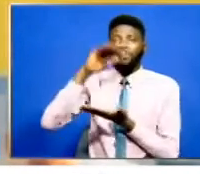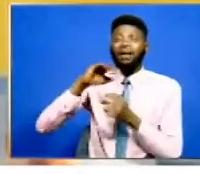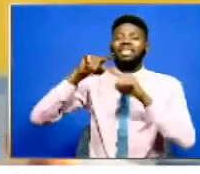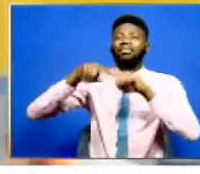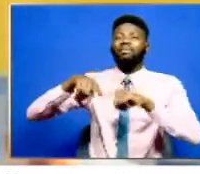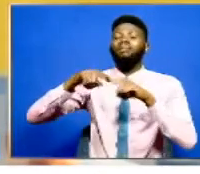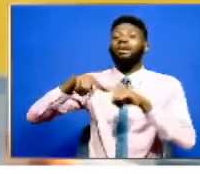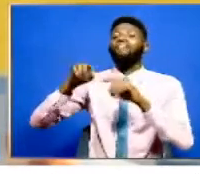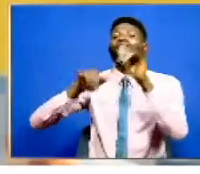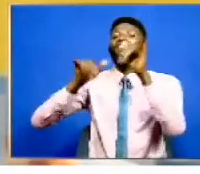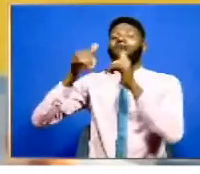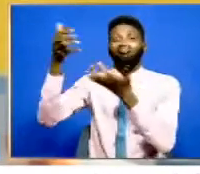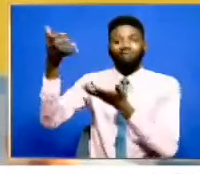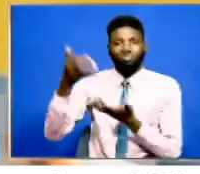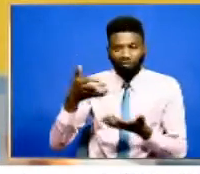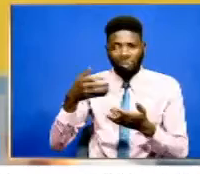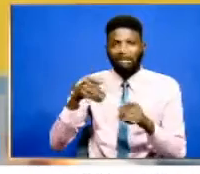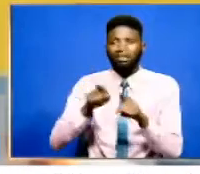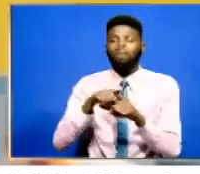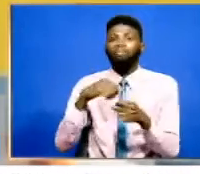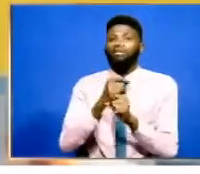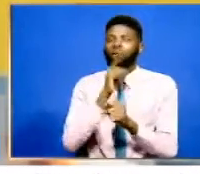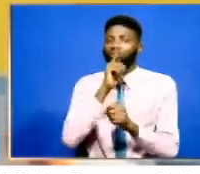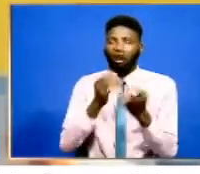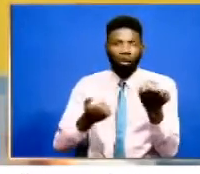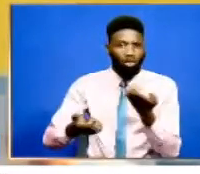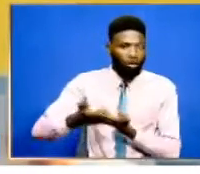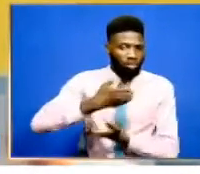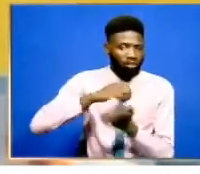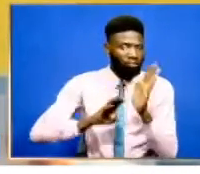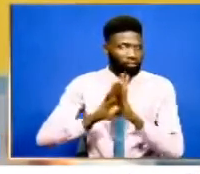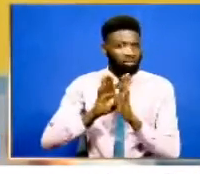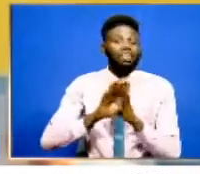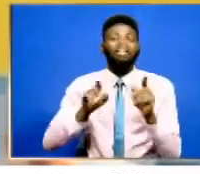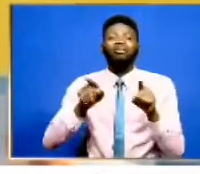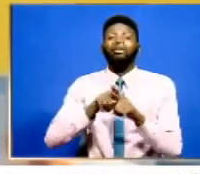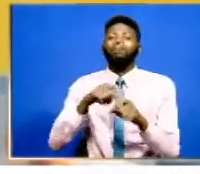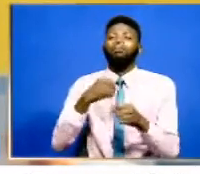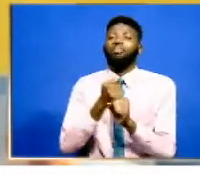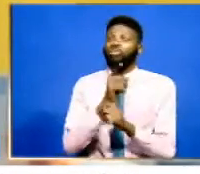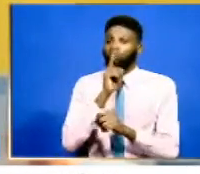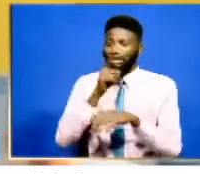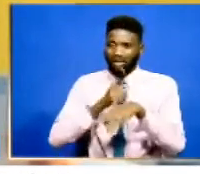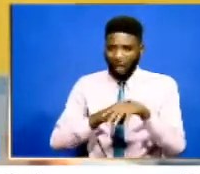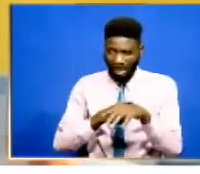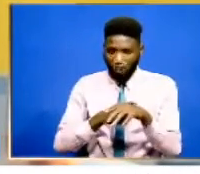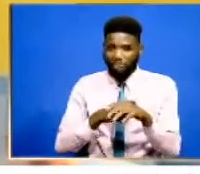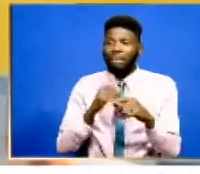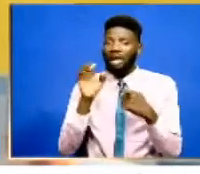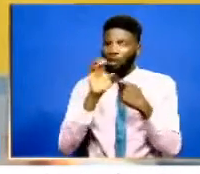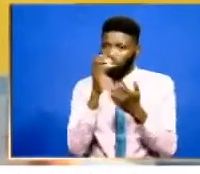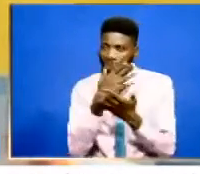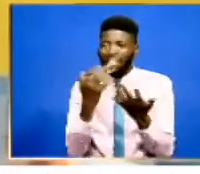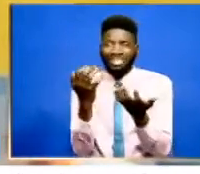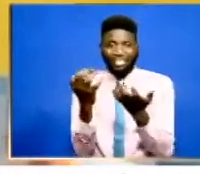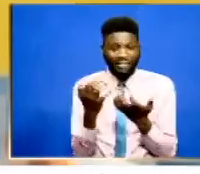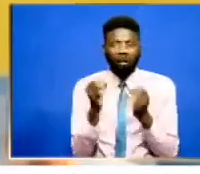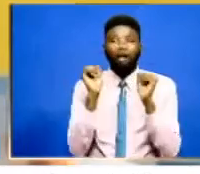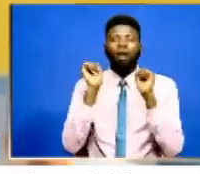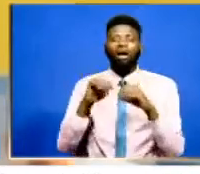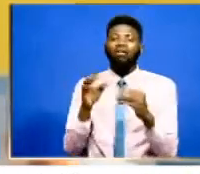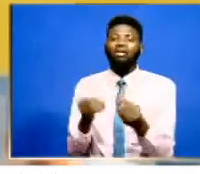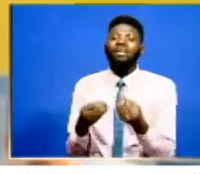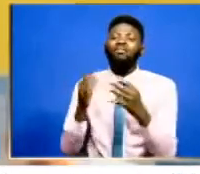development, as well as easy access and timely delivery of these essential commodities to the populations at risk of malaria. Let